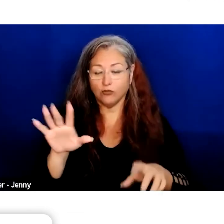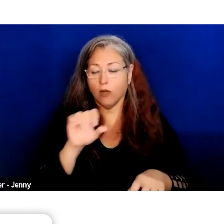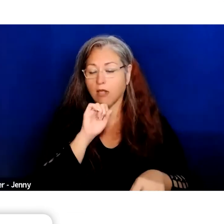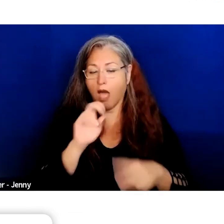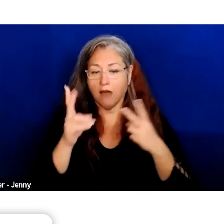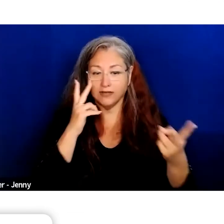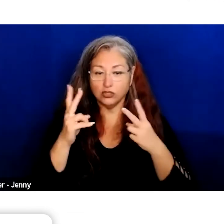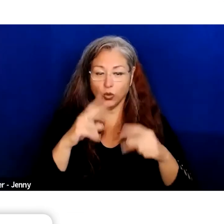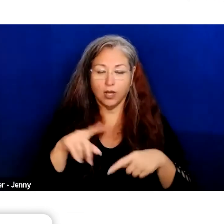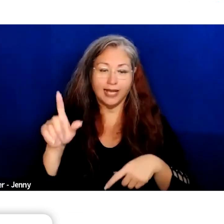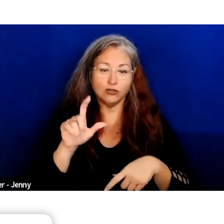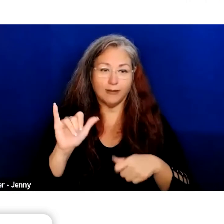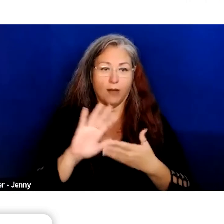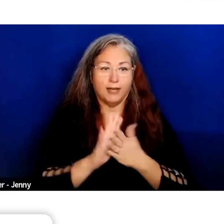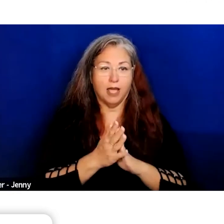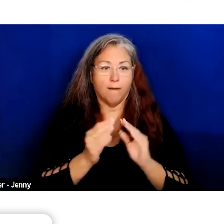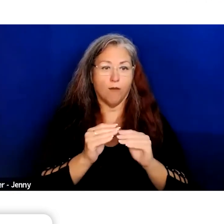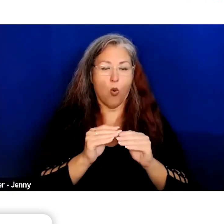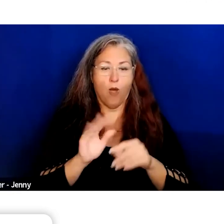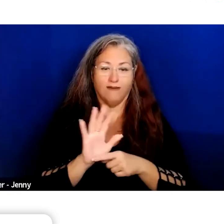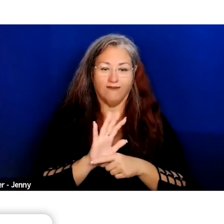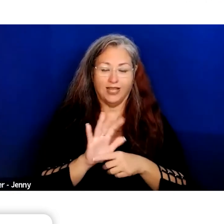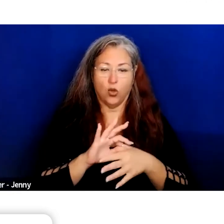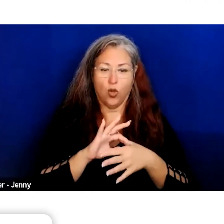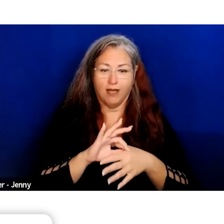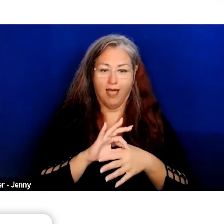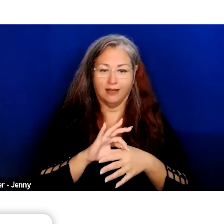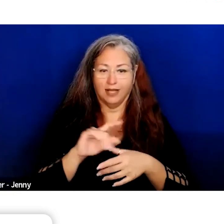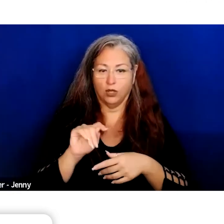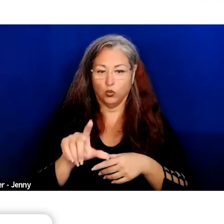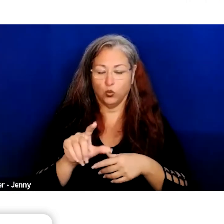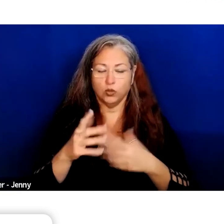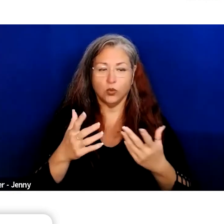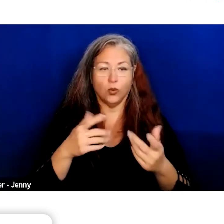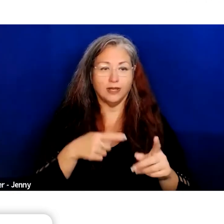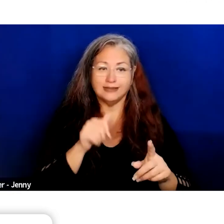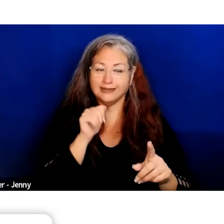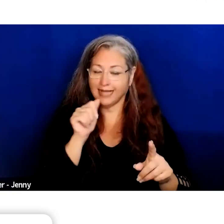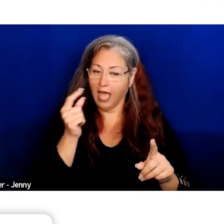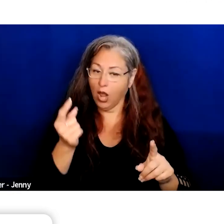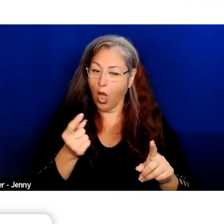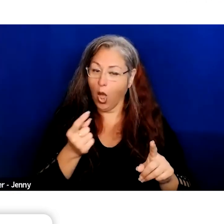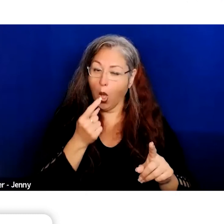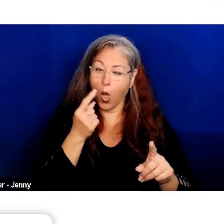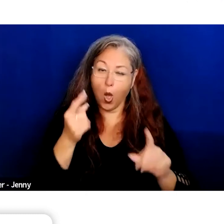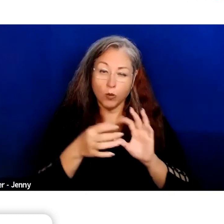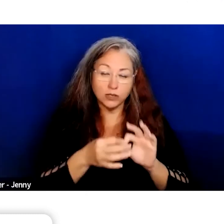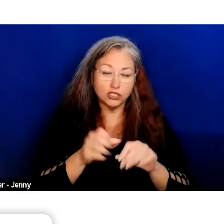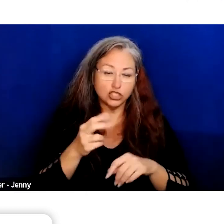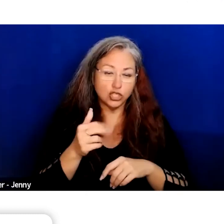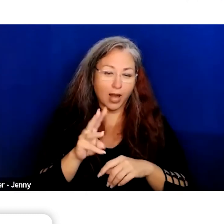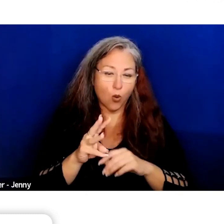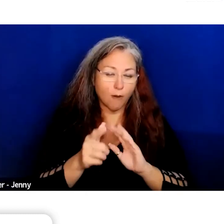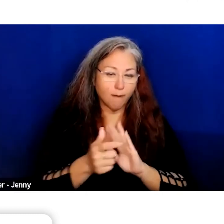visuals. Instagram has now turned into a video content tool as well. So it's not always about the shadow banning piece.